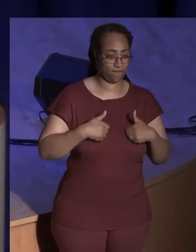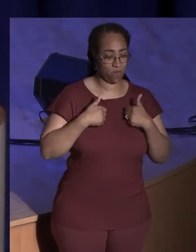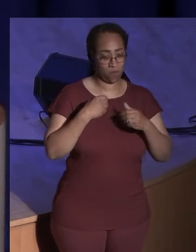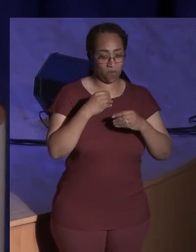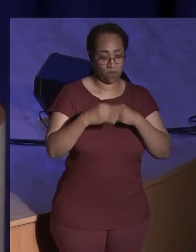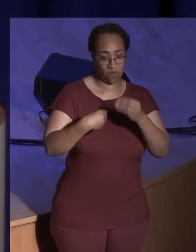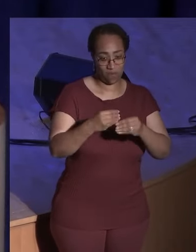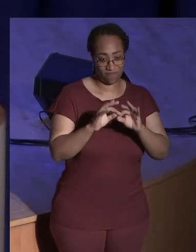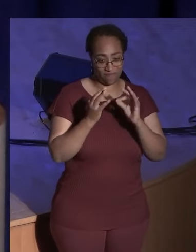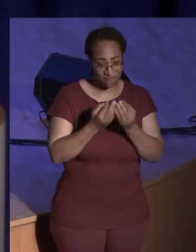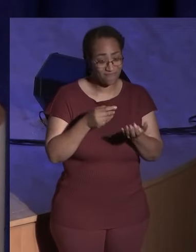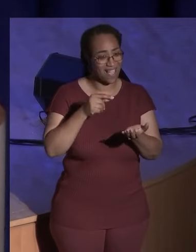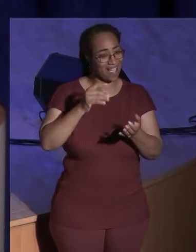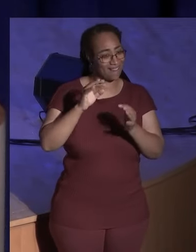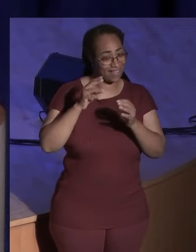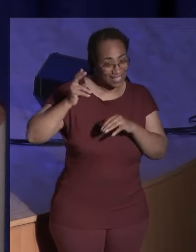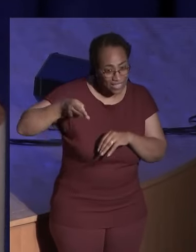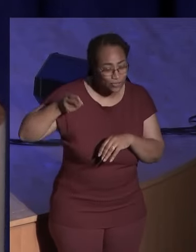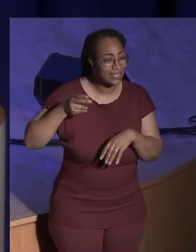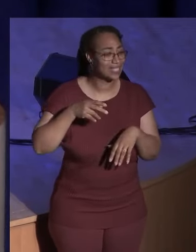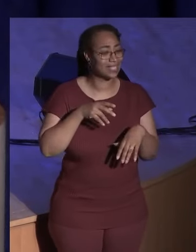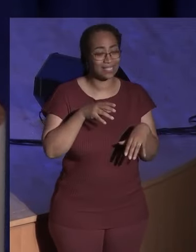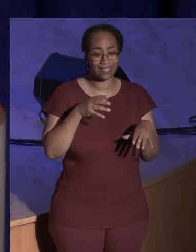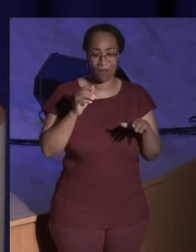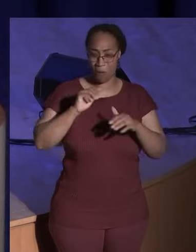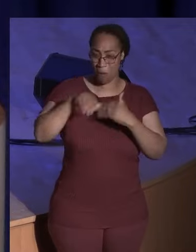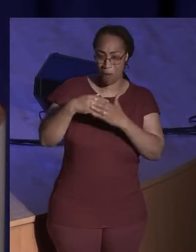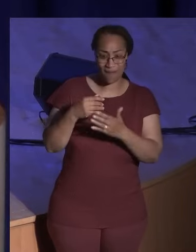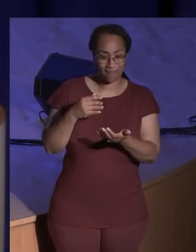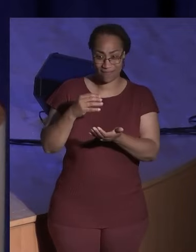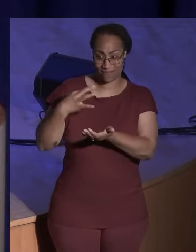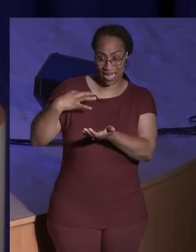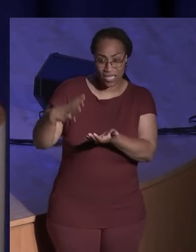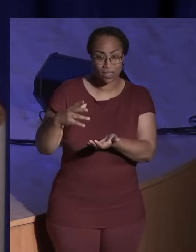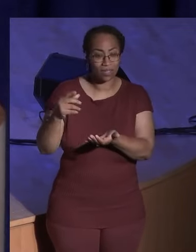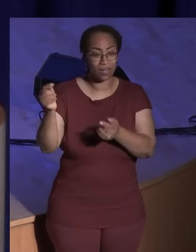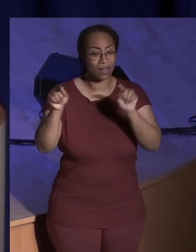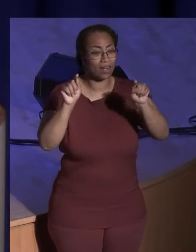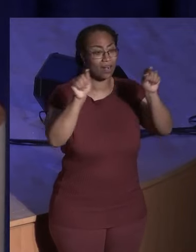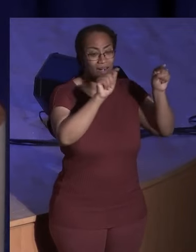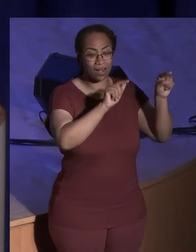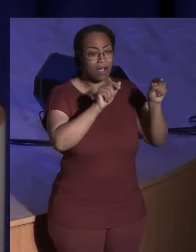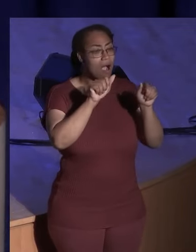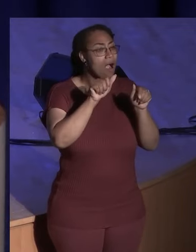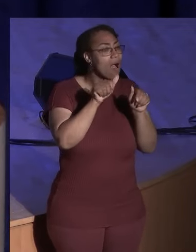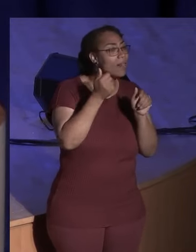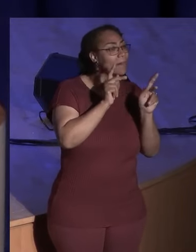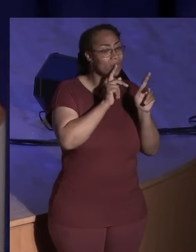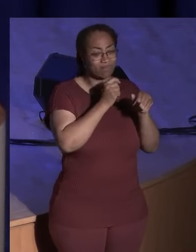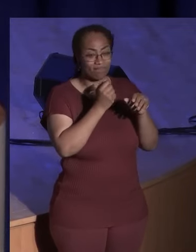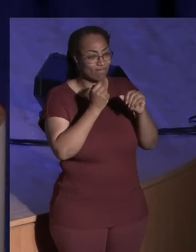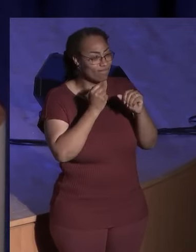volunteers. I also want to thank all of the people who keep us safe and who clean our buildings. Again, it really does take